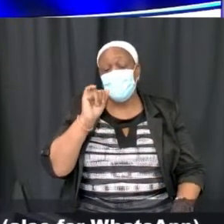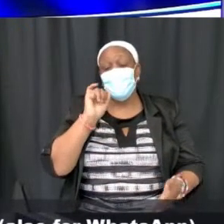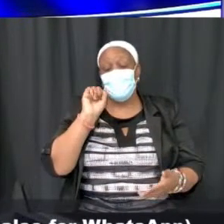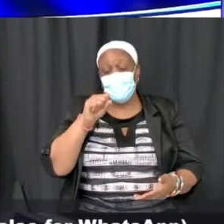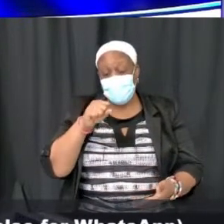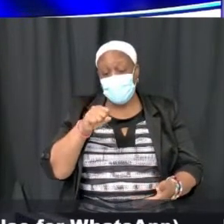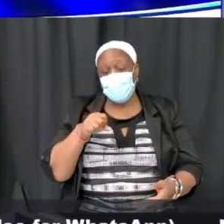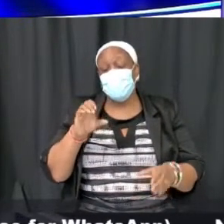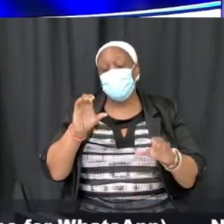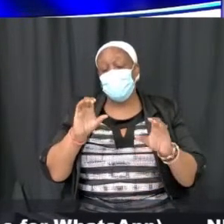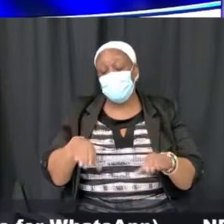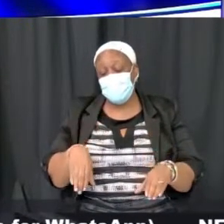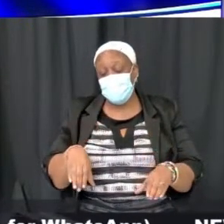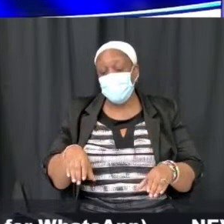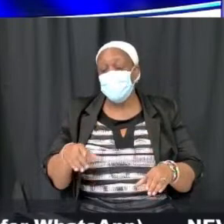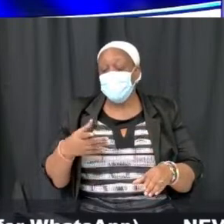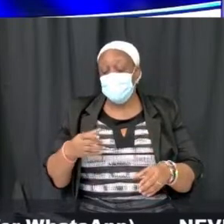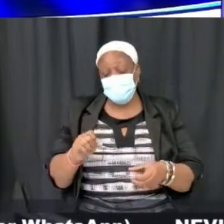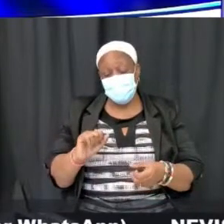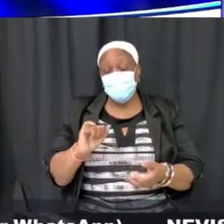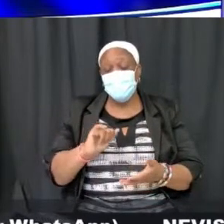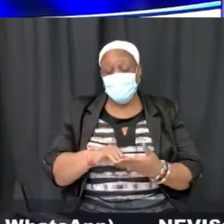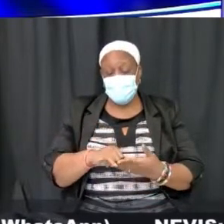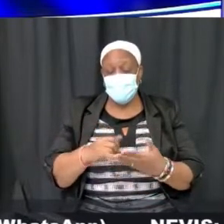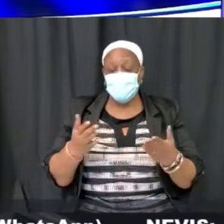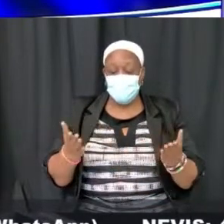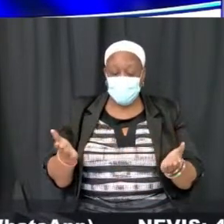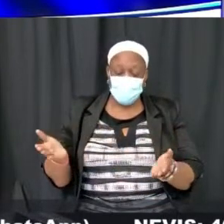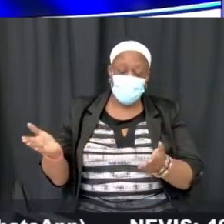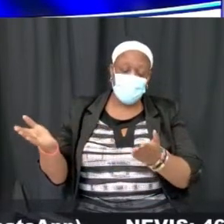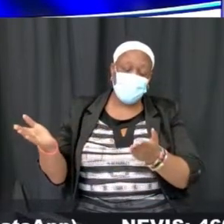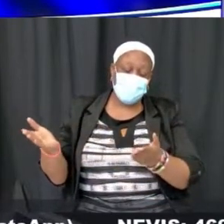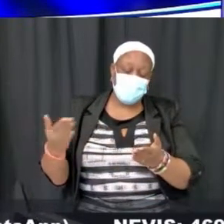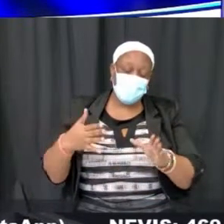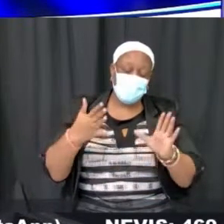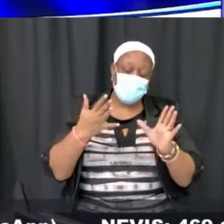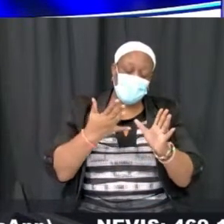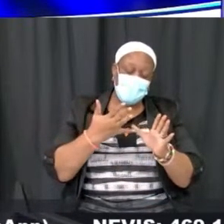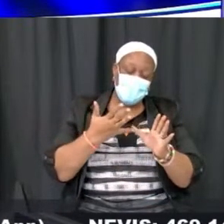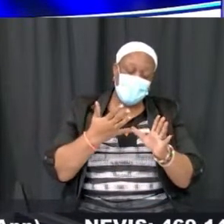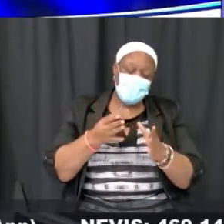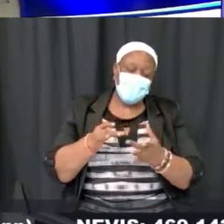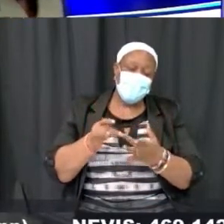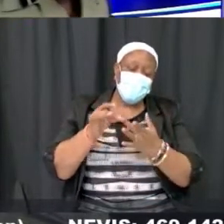those persons should be given preference in any line at any establishment.